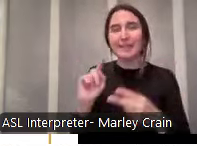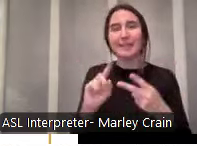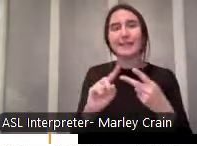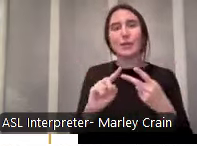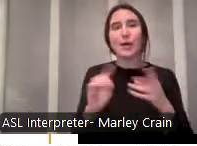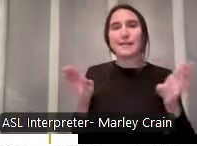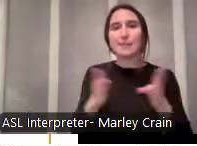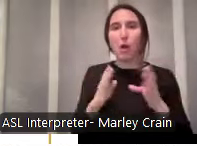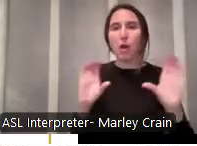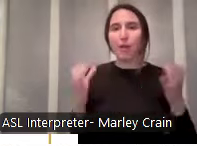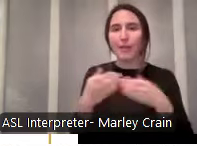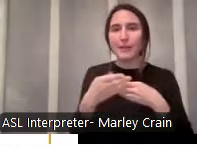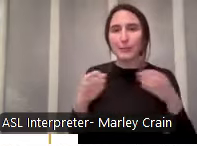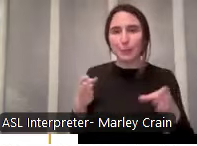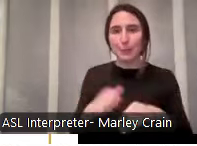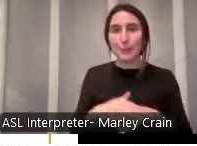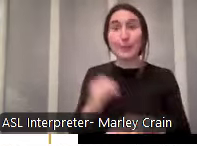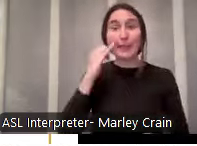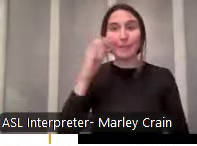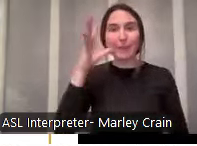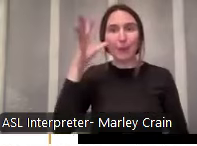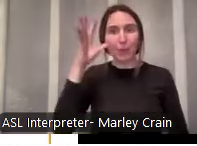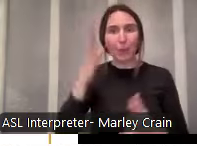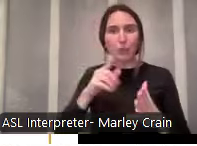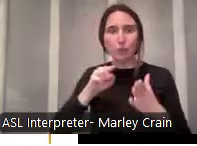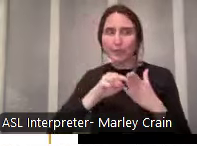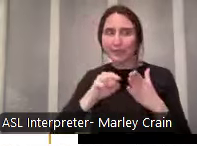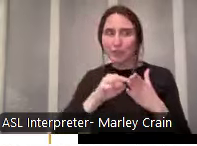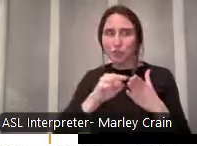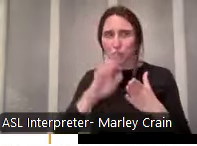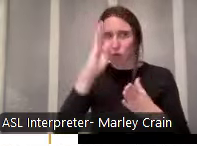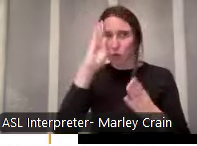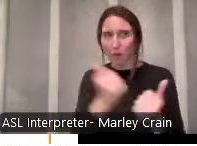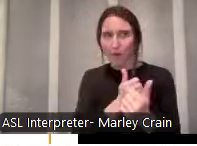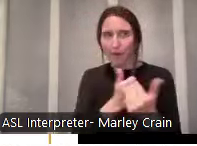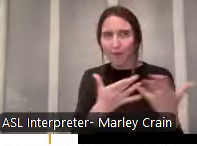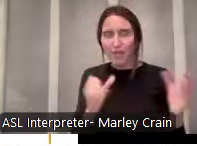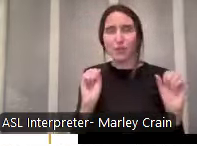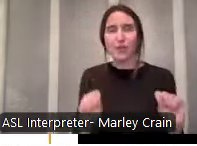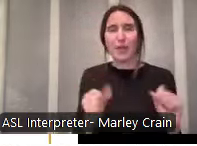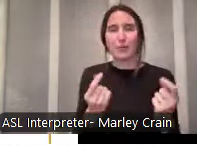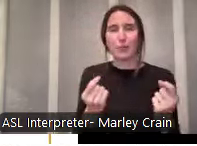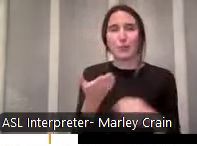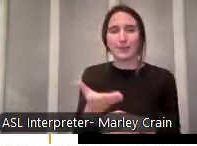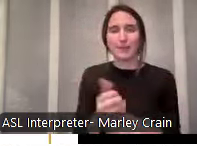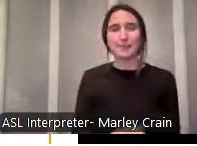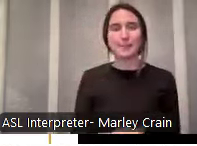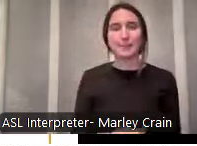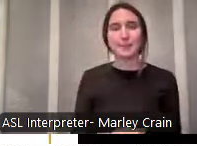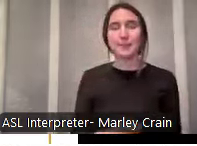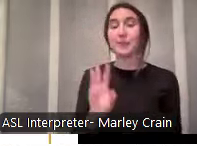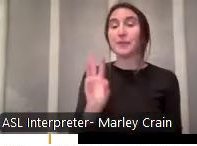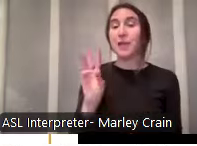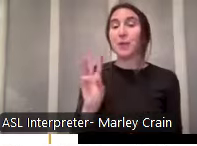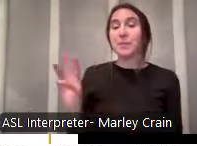for the parents that really want to research and hone in on things. There's a website, on